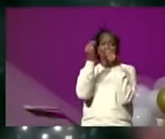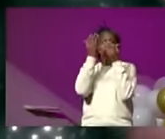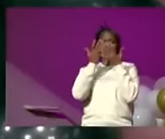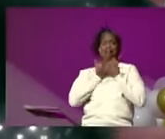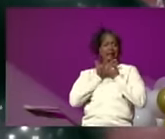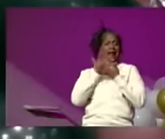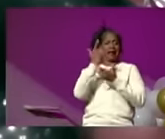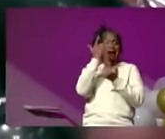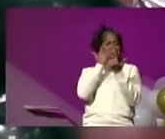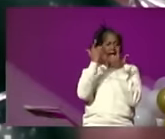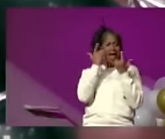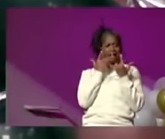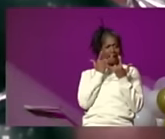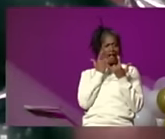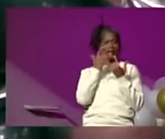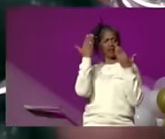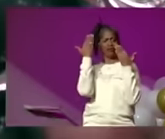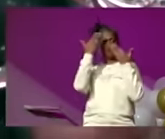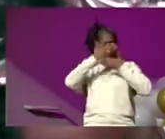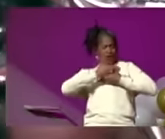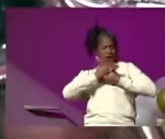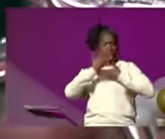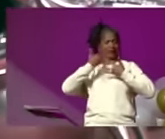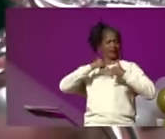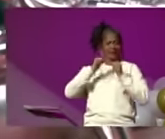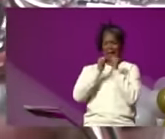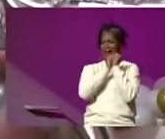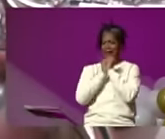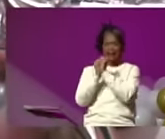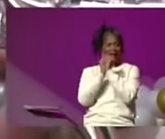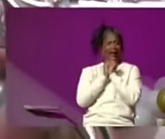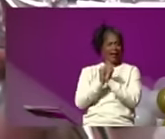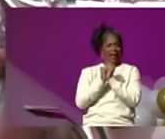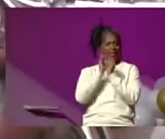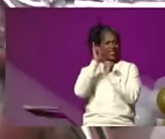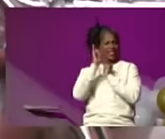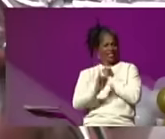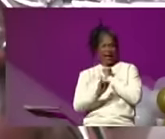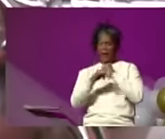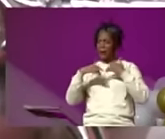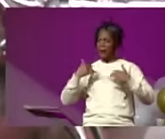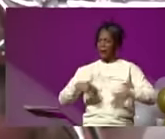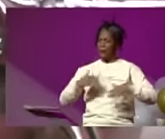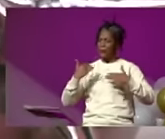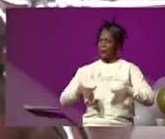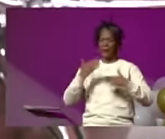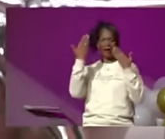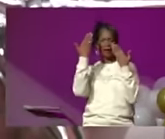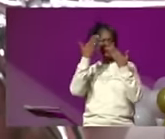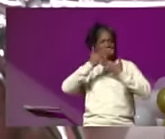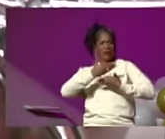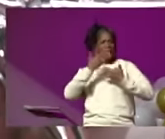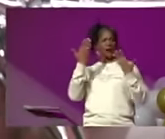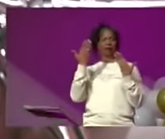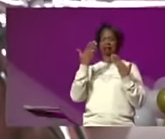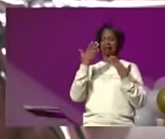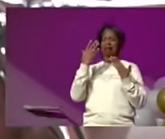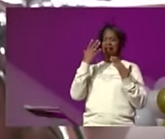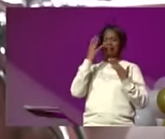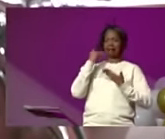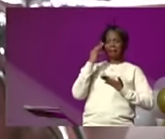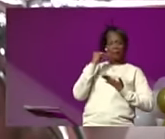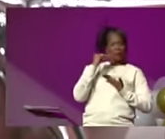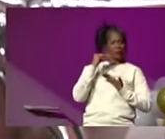it's dark, that we were together." And all of a sudden, that dark Christmas, that Christmas from hell,